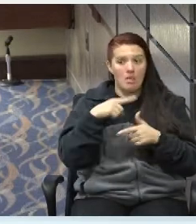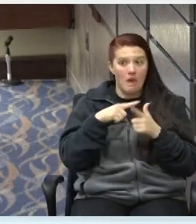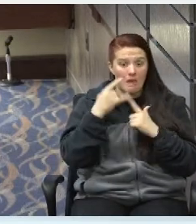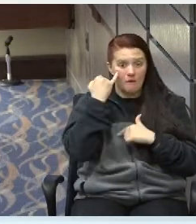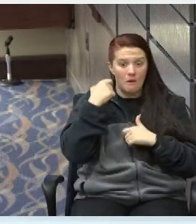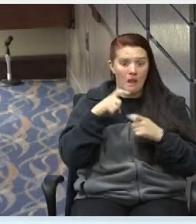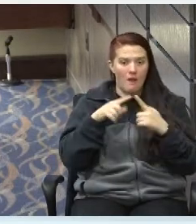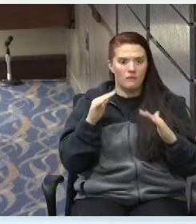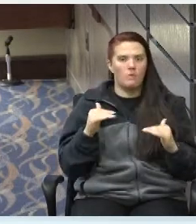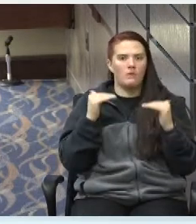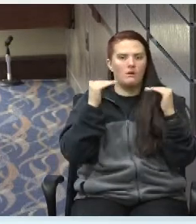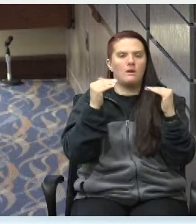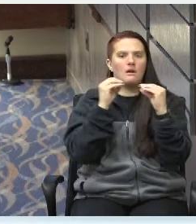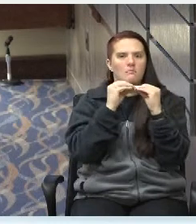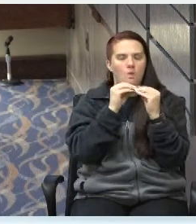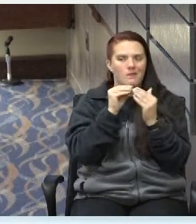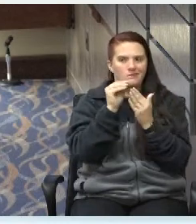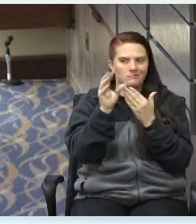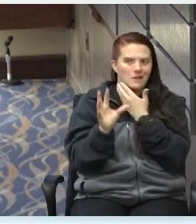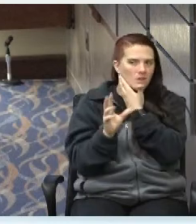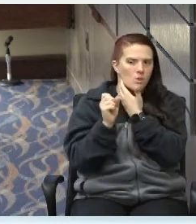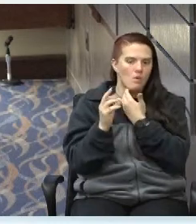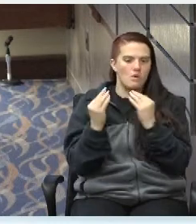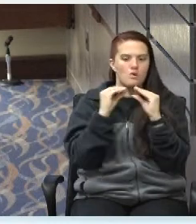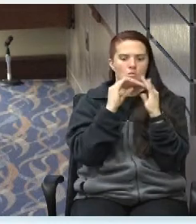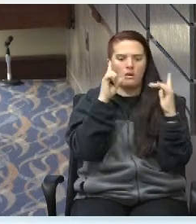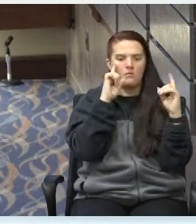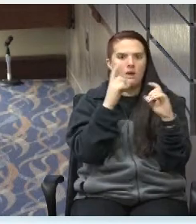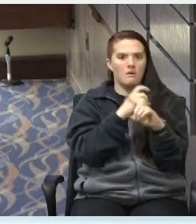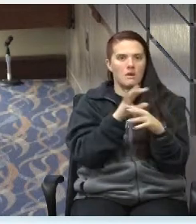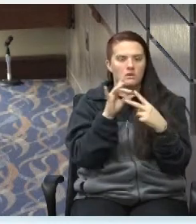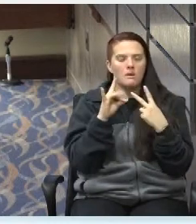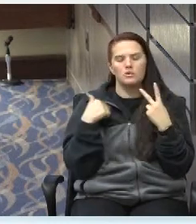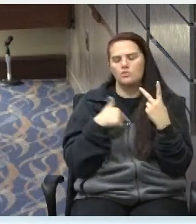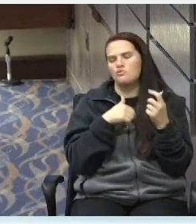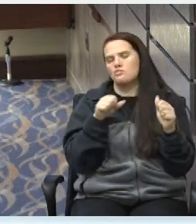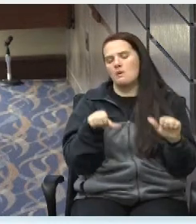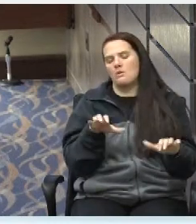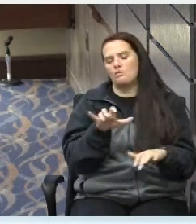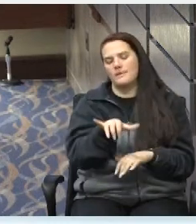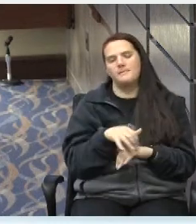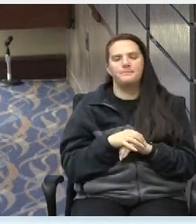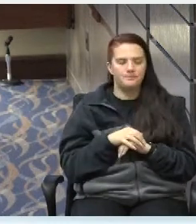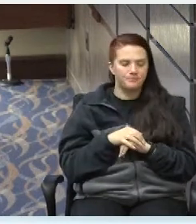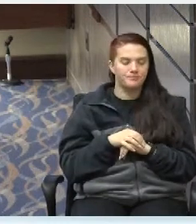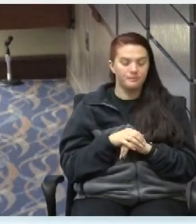move up to more expensive or more complex options, we can do that.